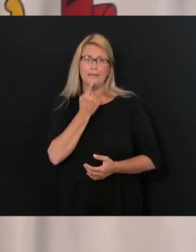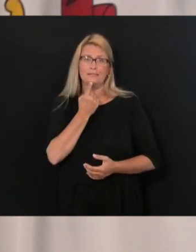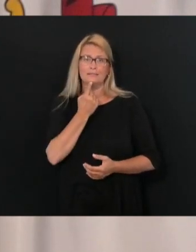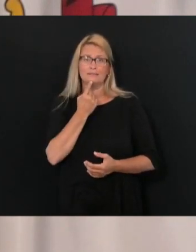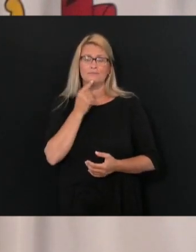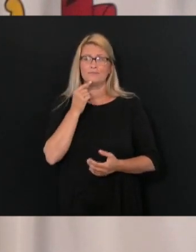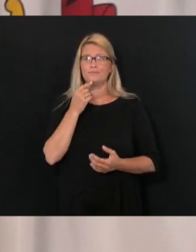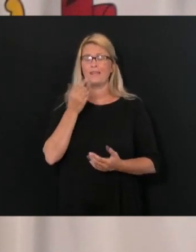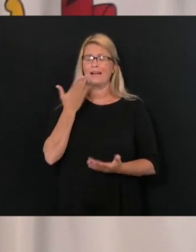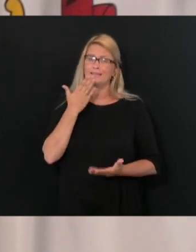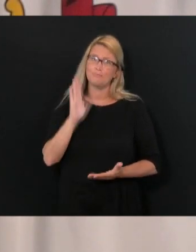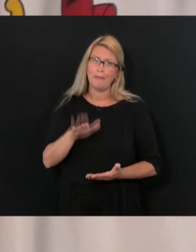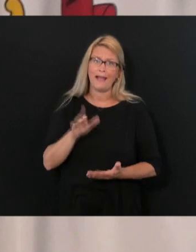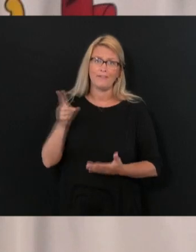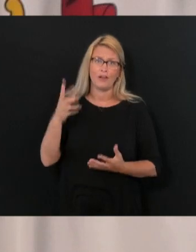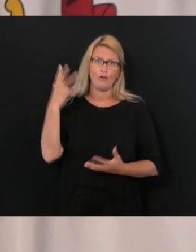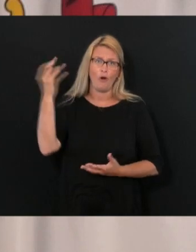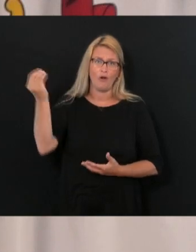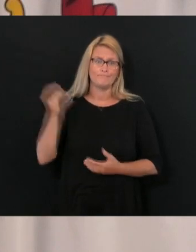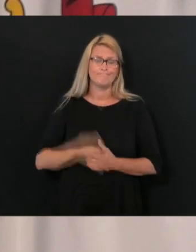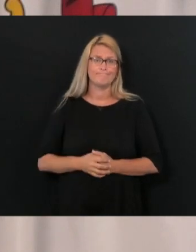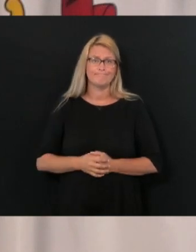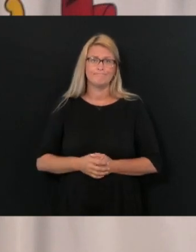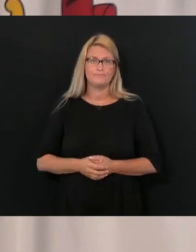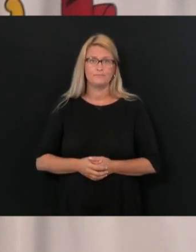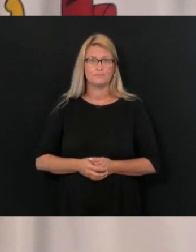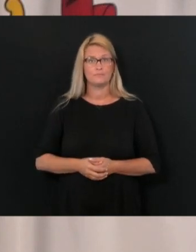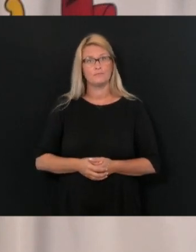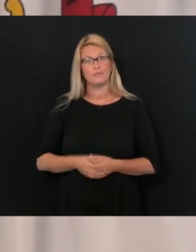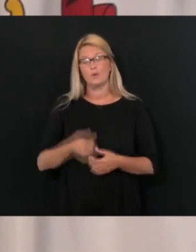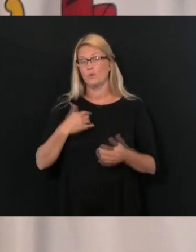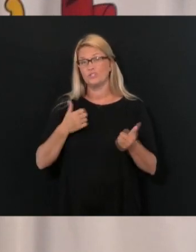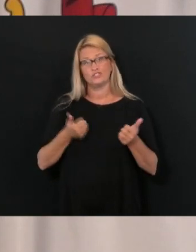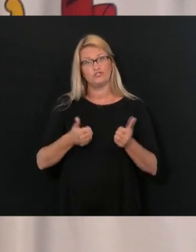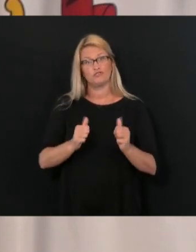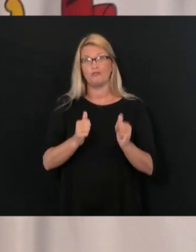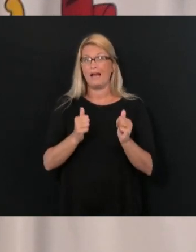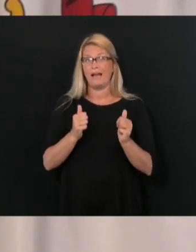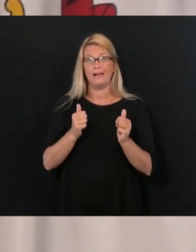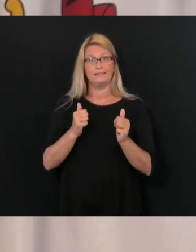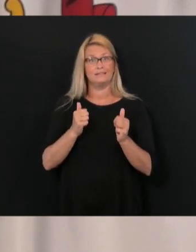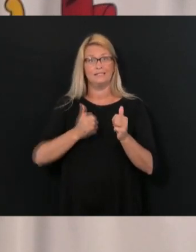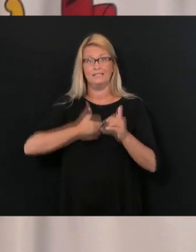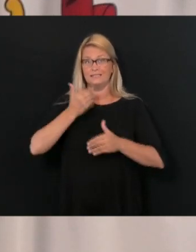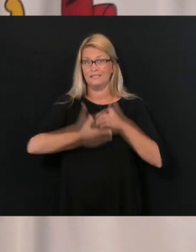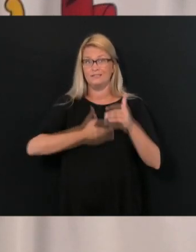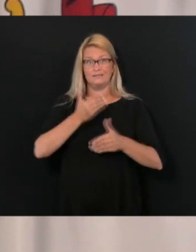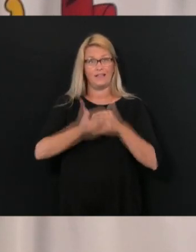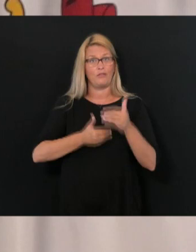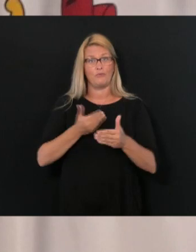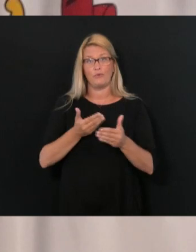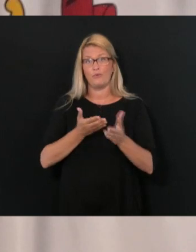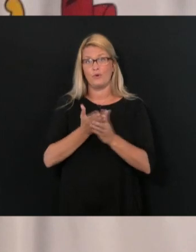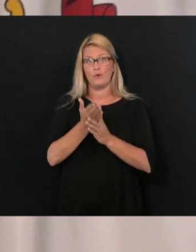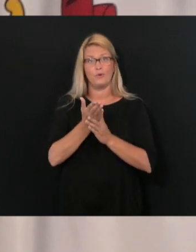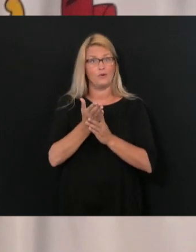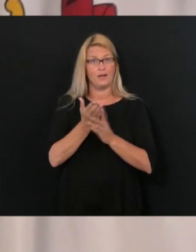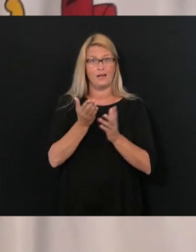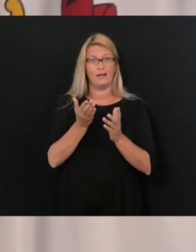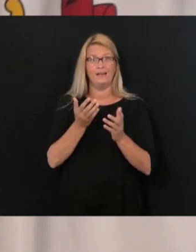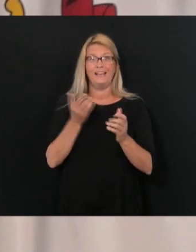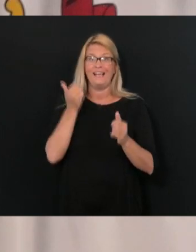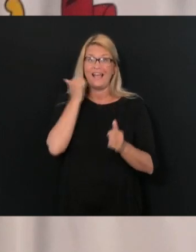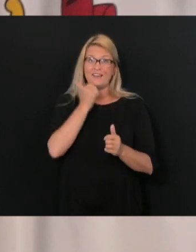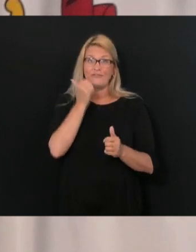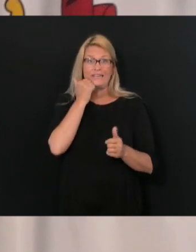And everyone is trying just as hard as we possibly can to get this thing past us. And every day we get a little